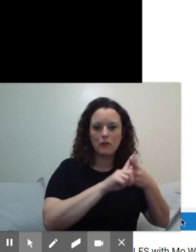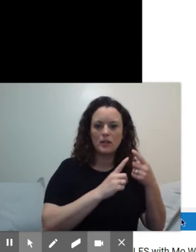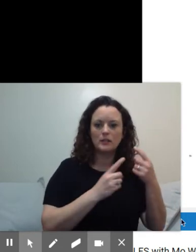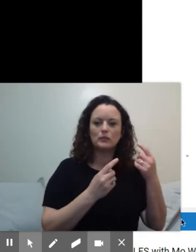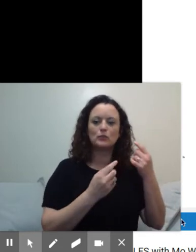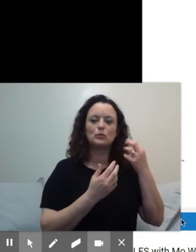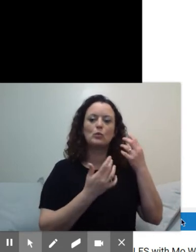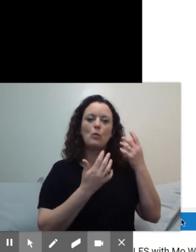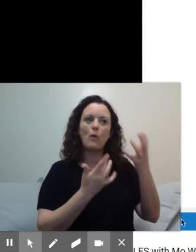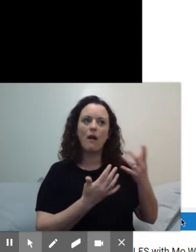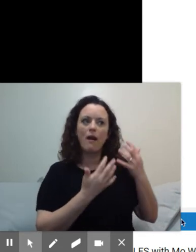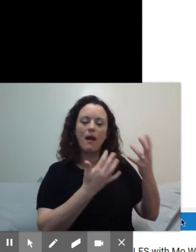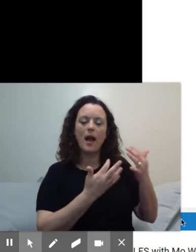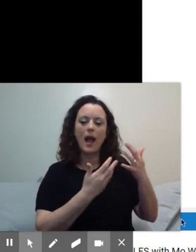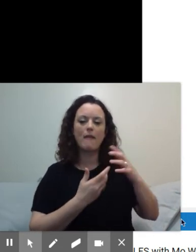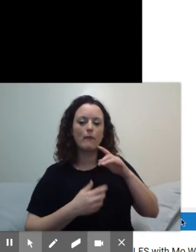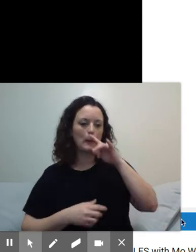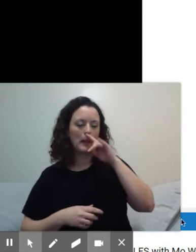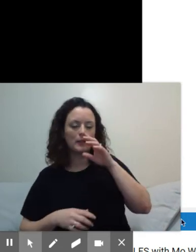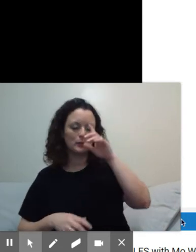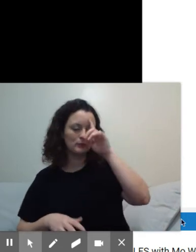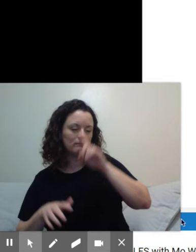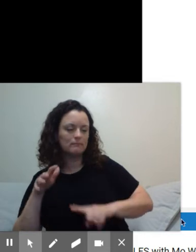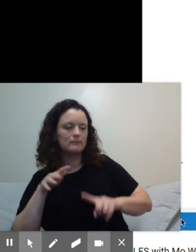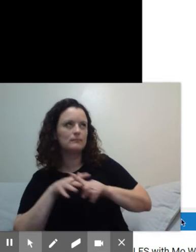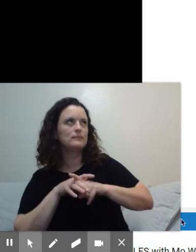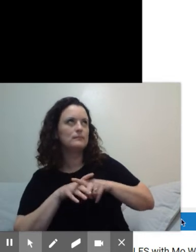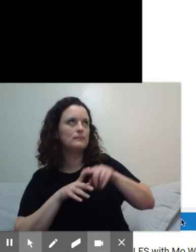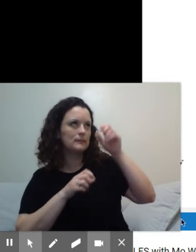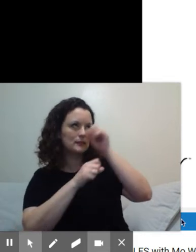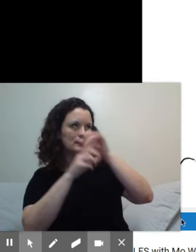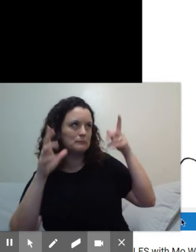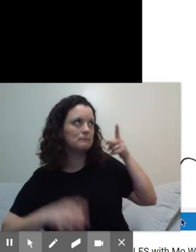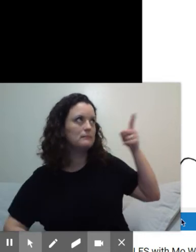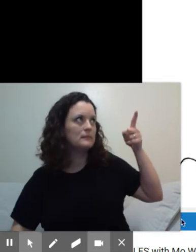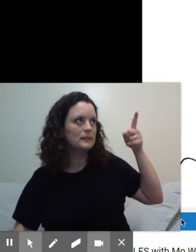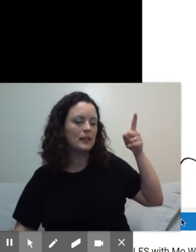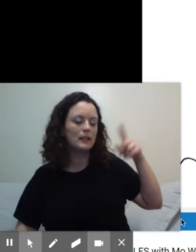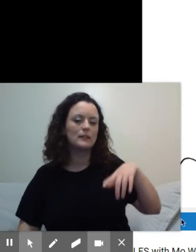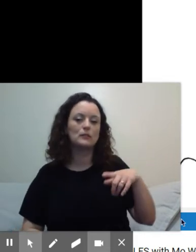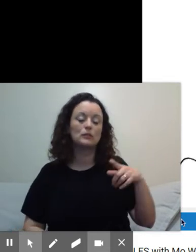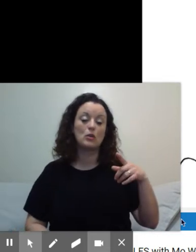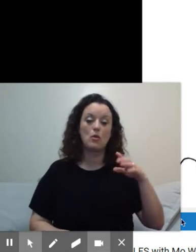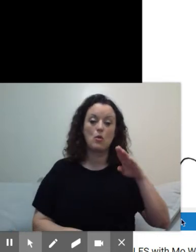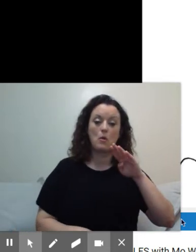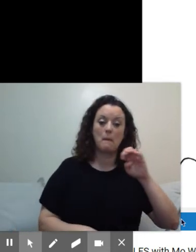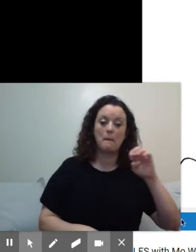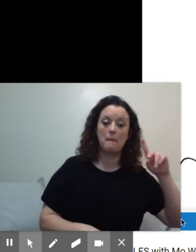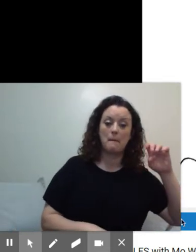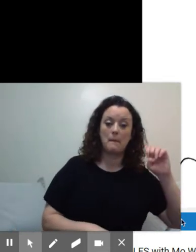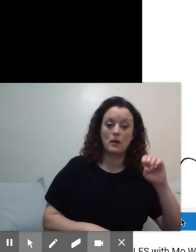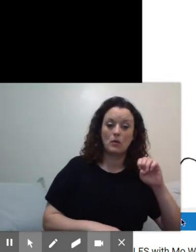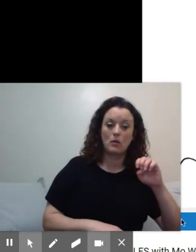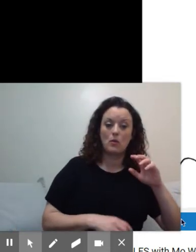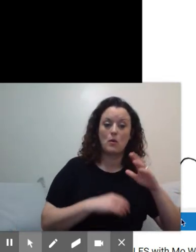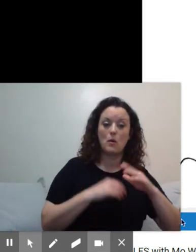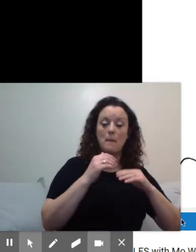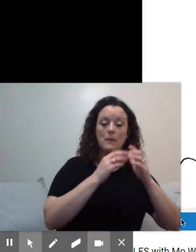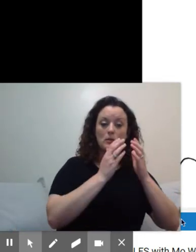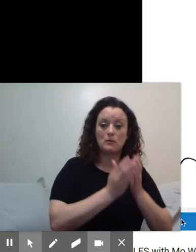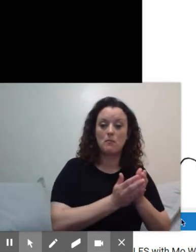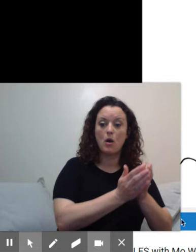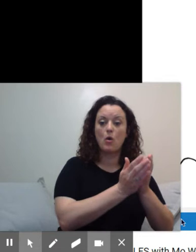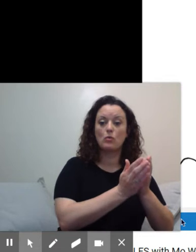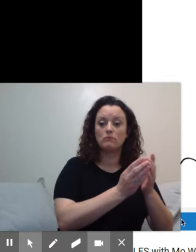children. And he built a boat. And he goes to the real world to find a child to be friends with.